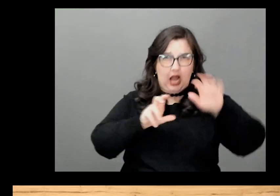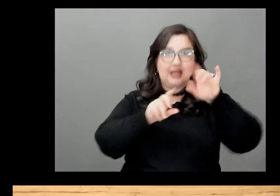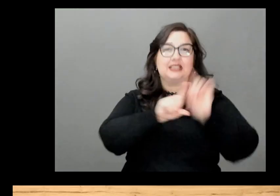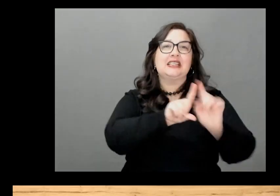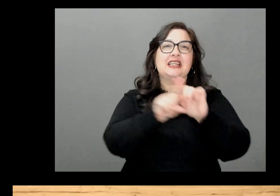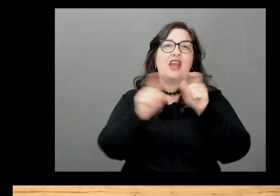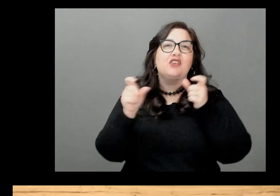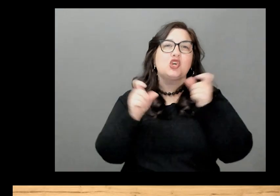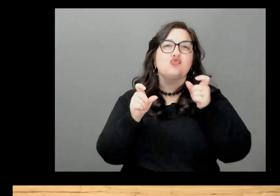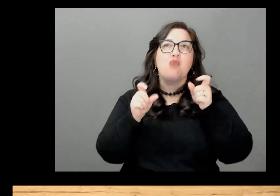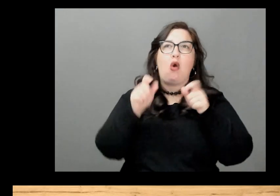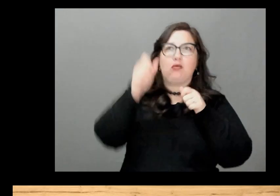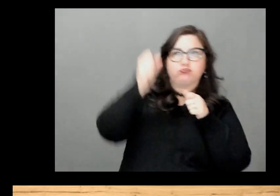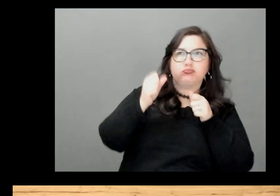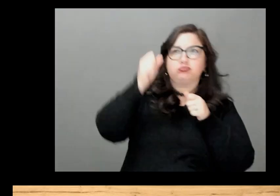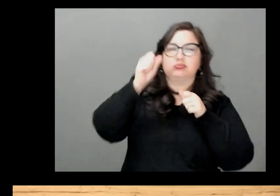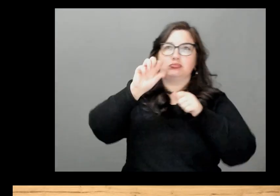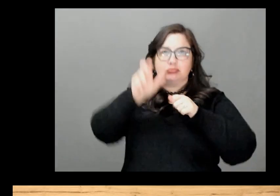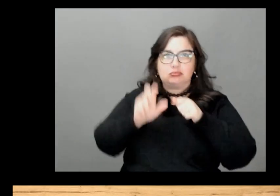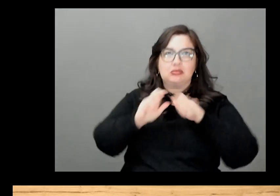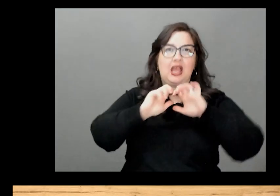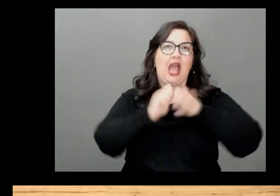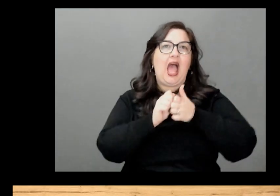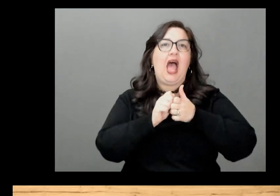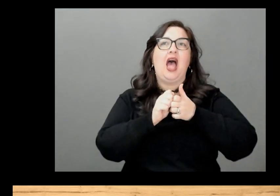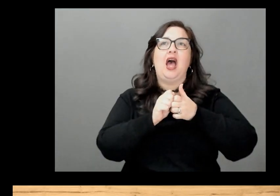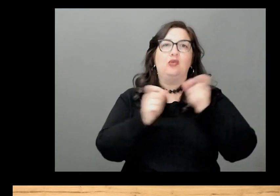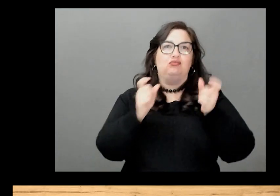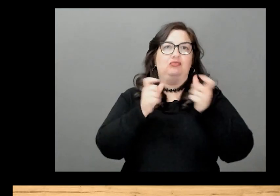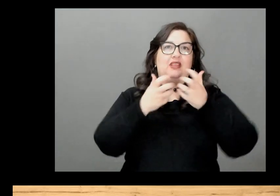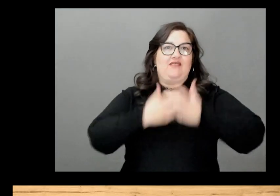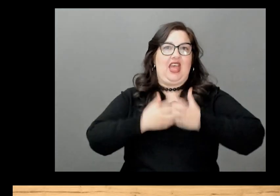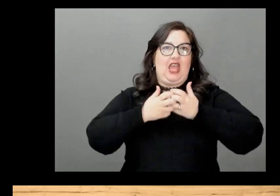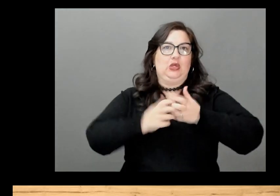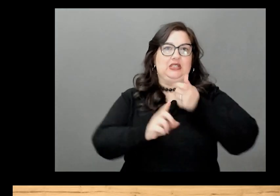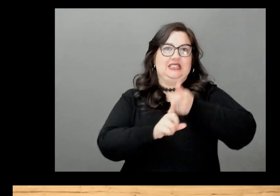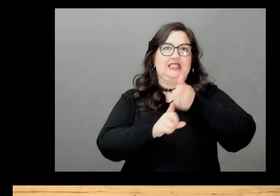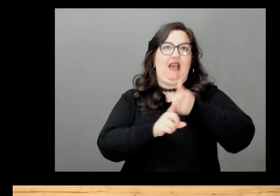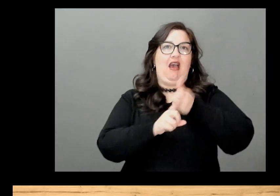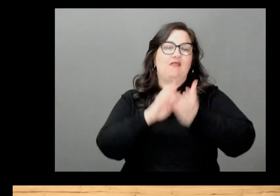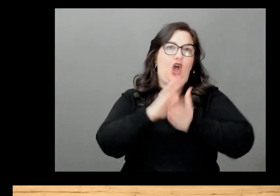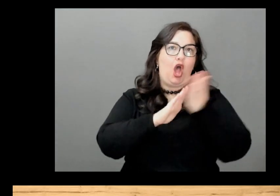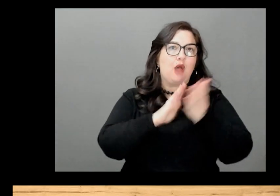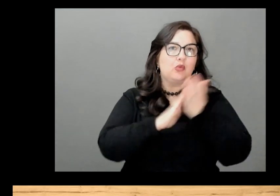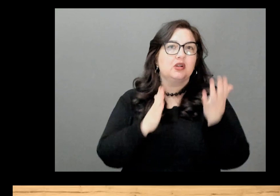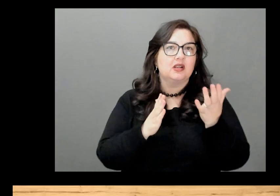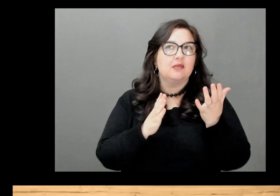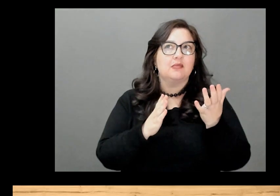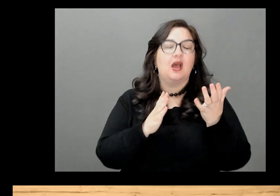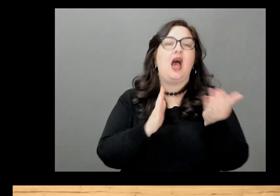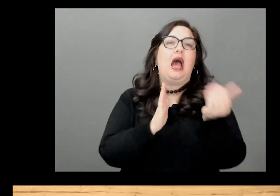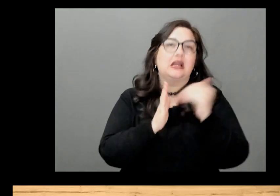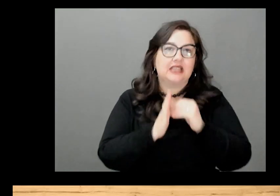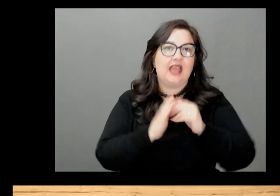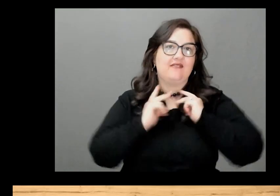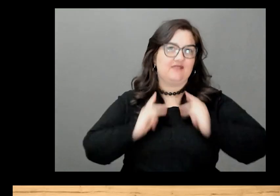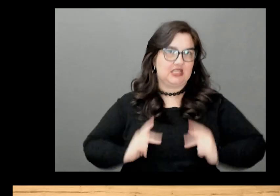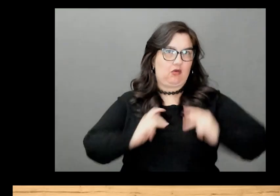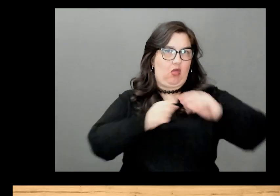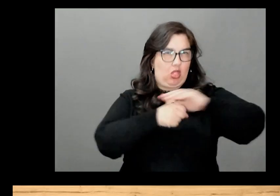for adjusting how the factory or power station was operating. But the problem with that was, obviously, as a physical location,